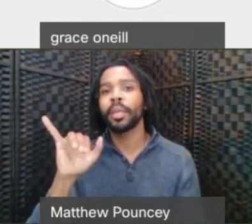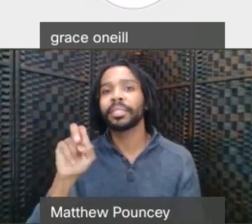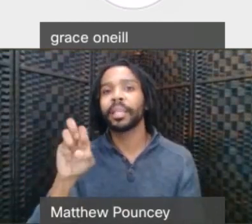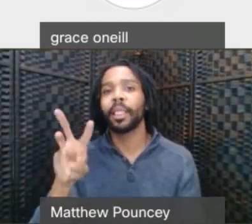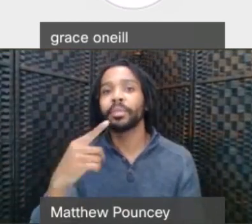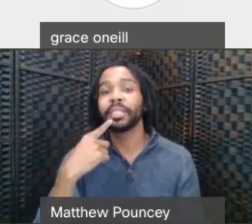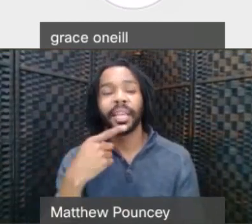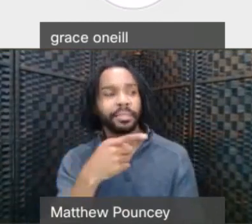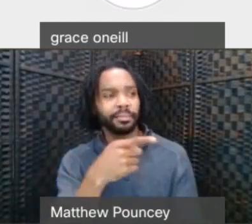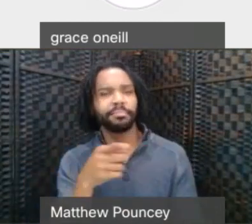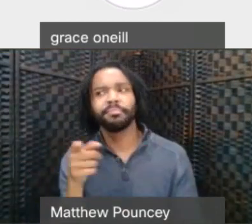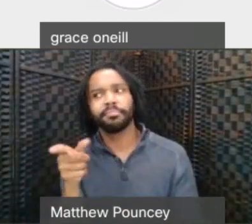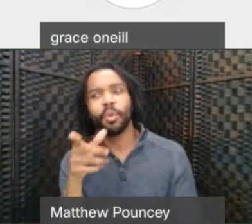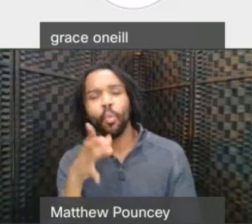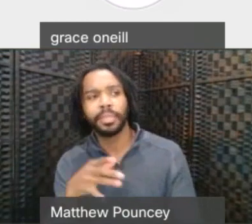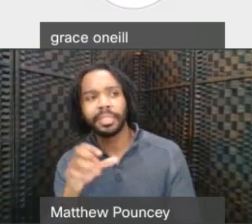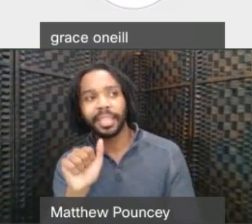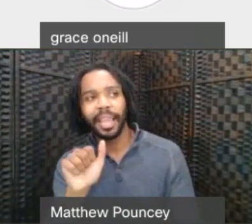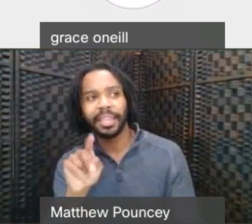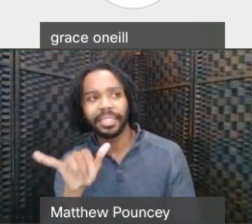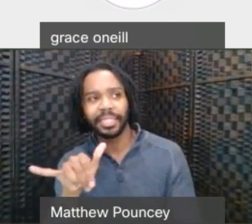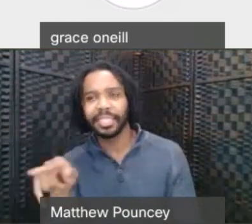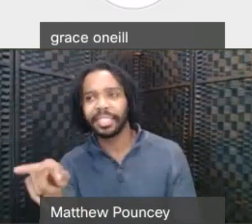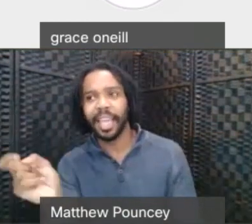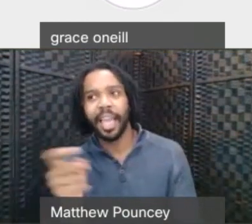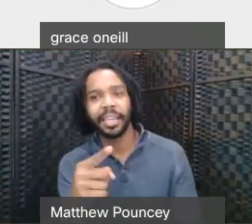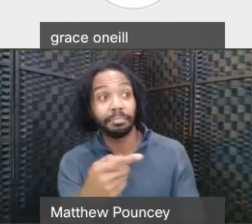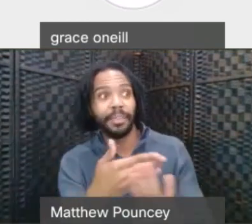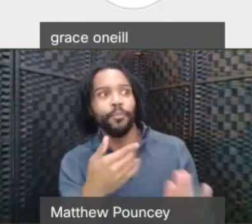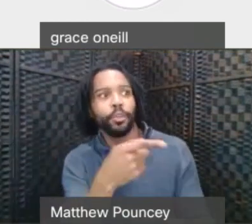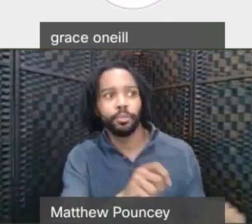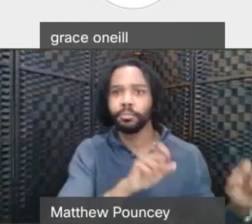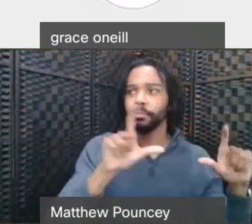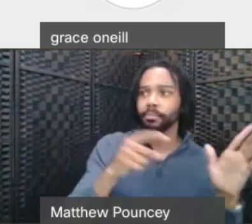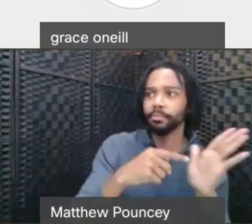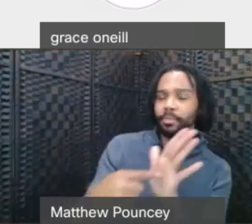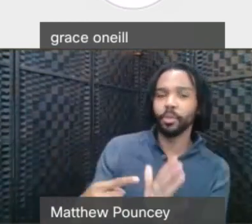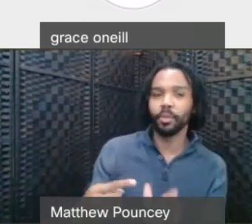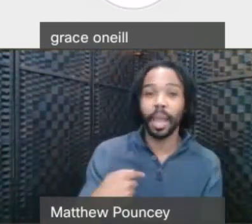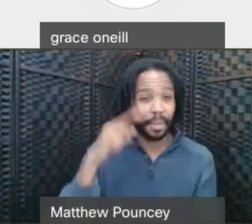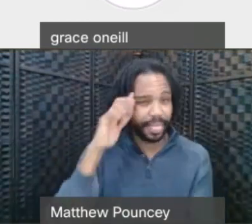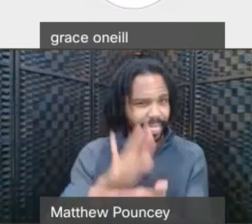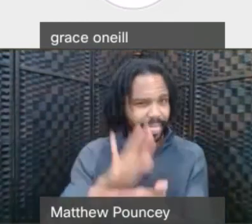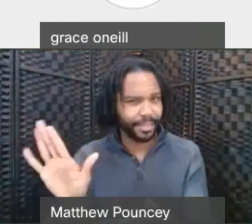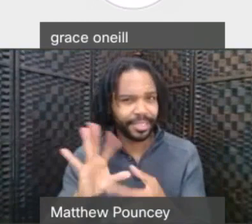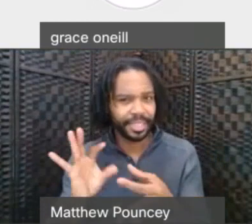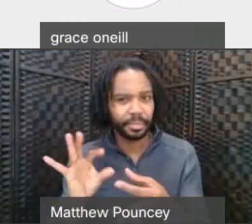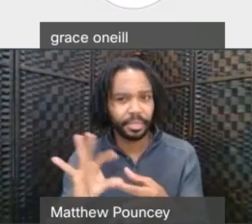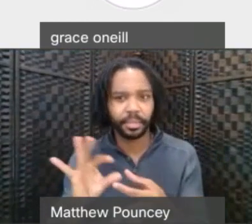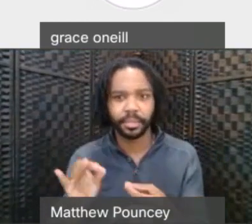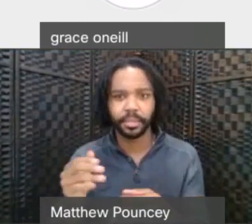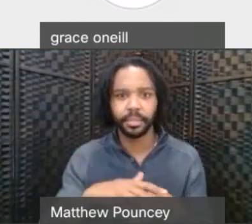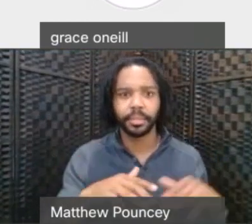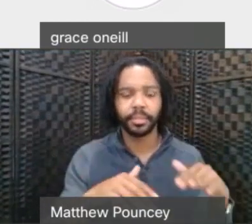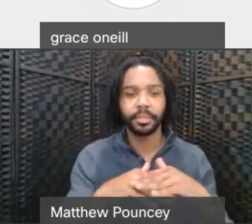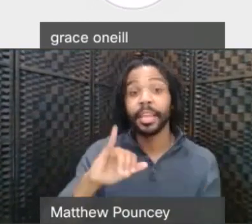So I don't need to keep looking. Is that what you're telling me? Well, that's what I believe she said. Although Robin has asked the same question though.